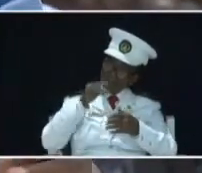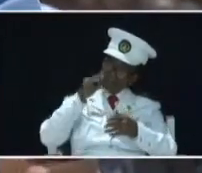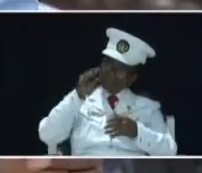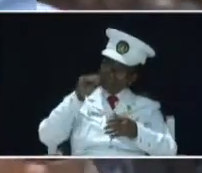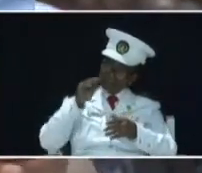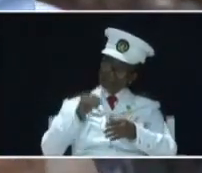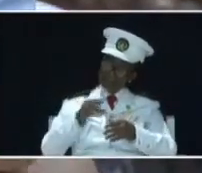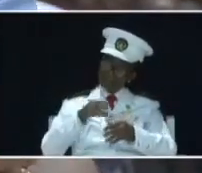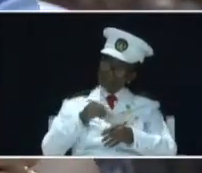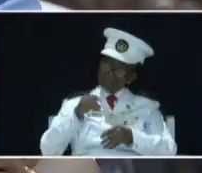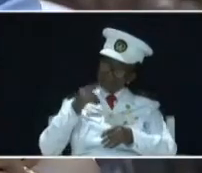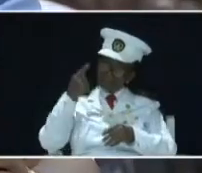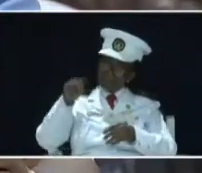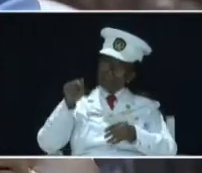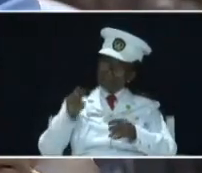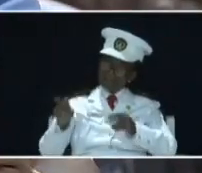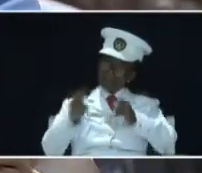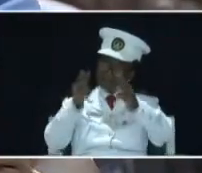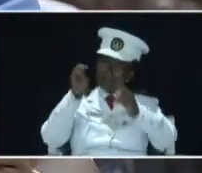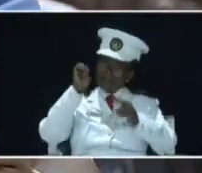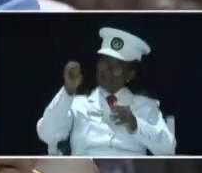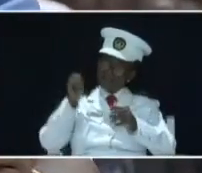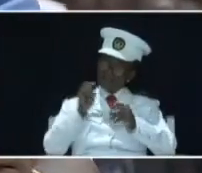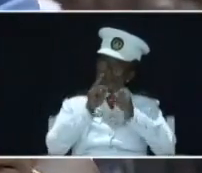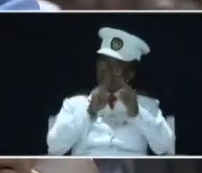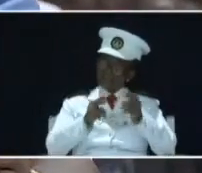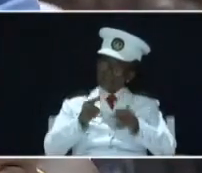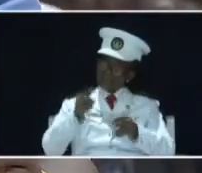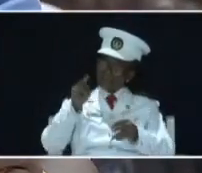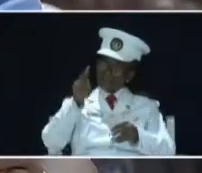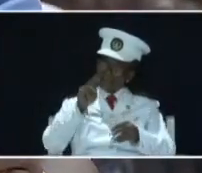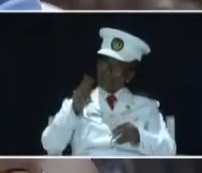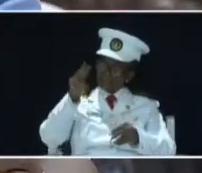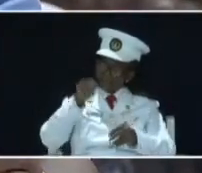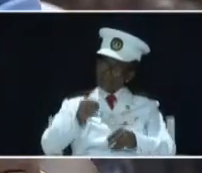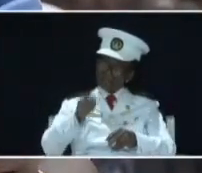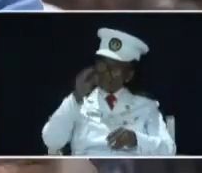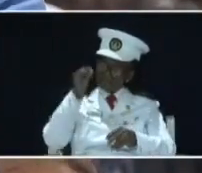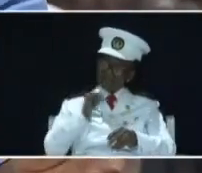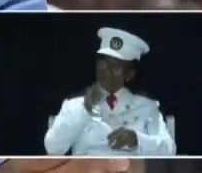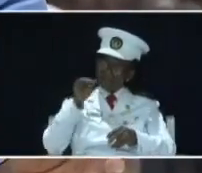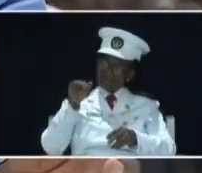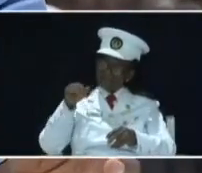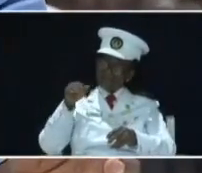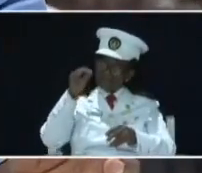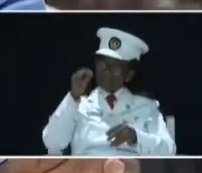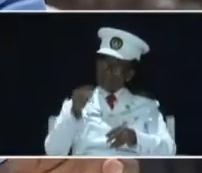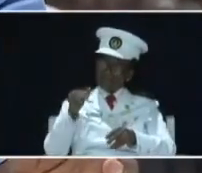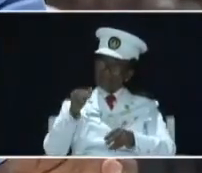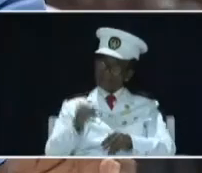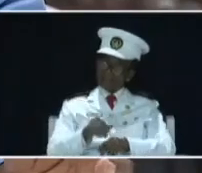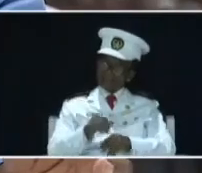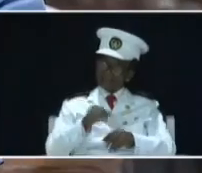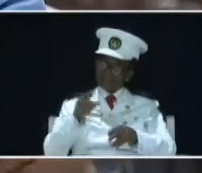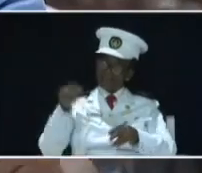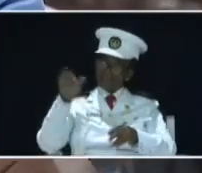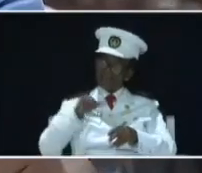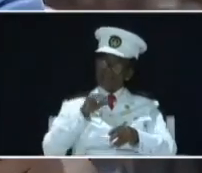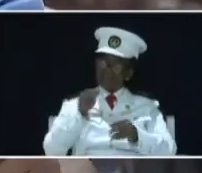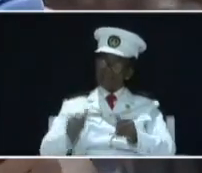And the way he honors them is by promoting them above all members of